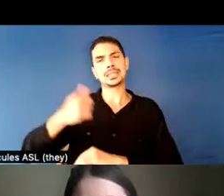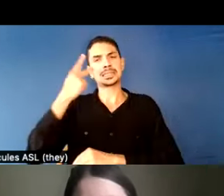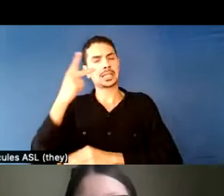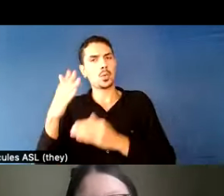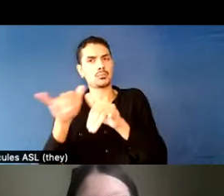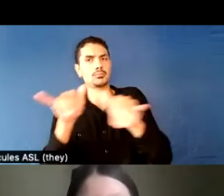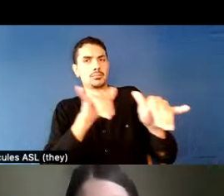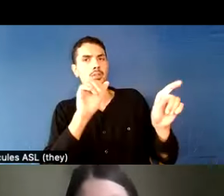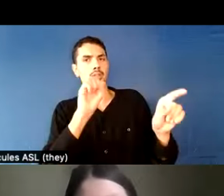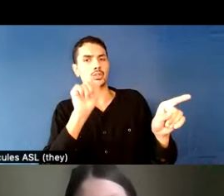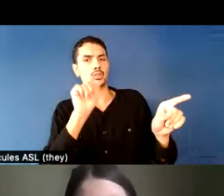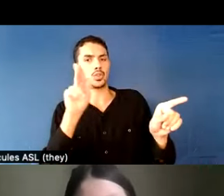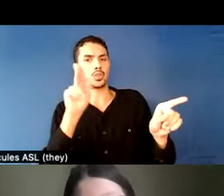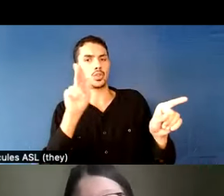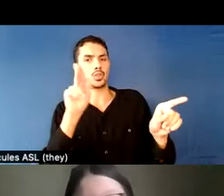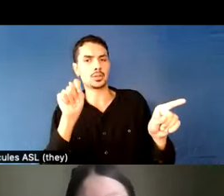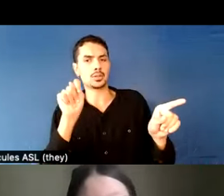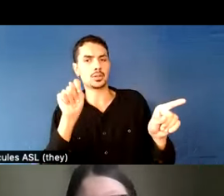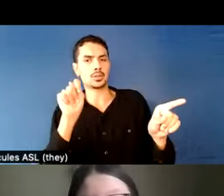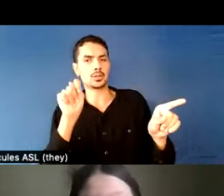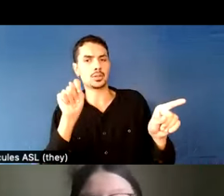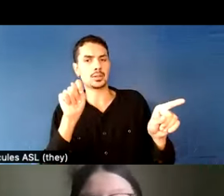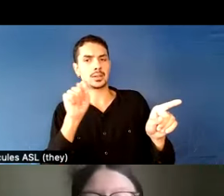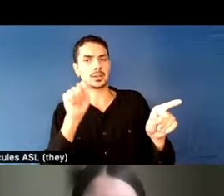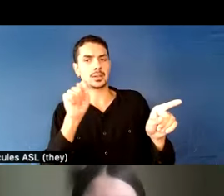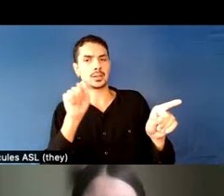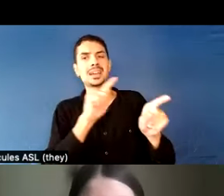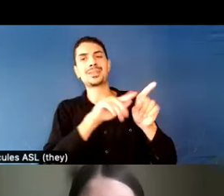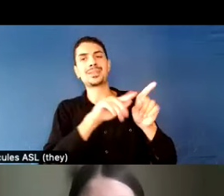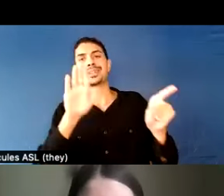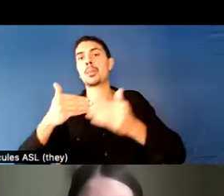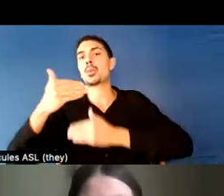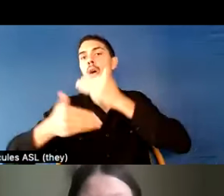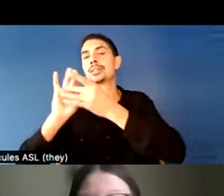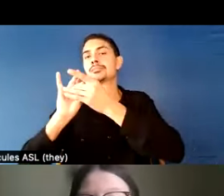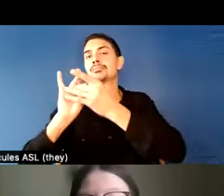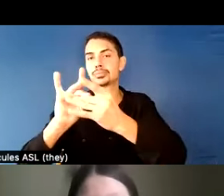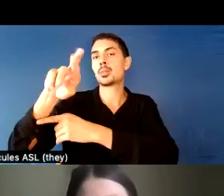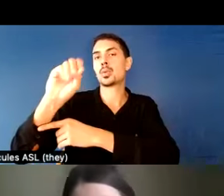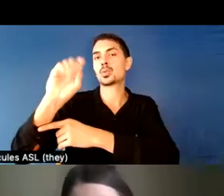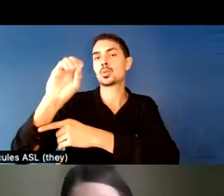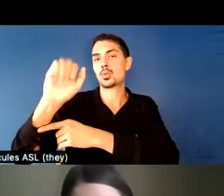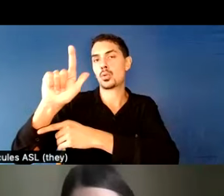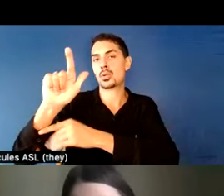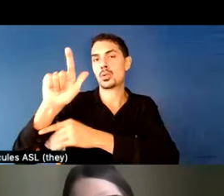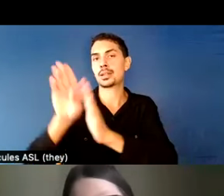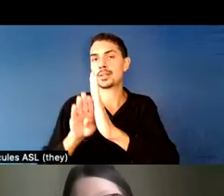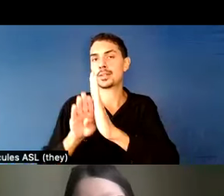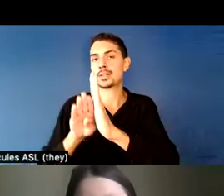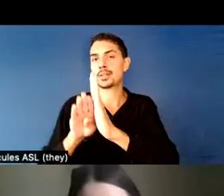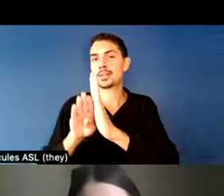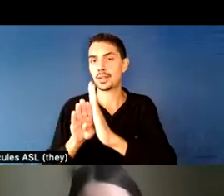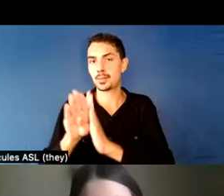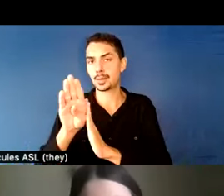do. But a lot of the whole process was built around protocol development. So it was developing a